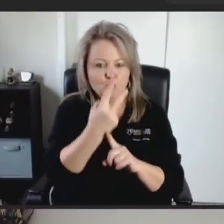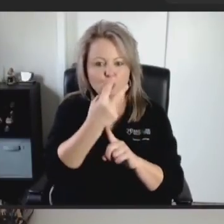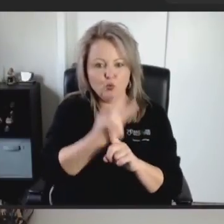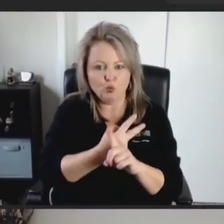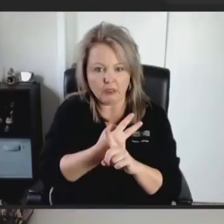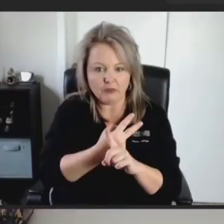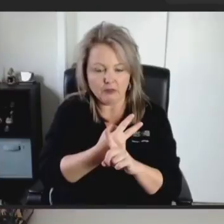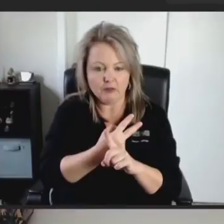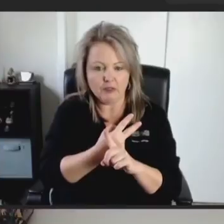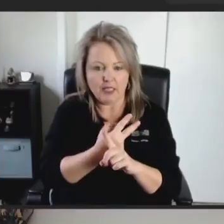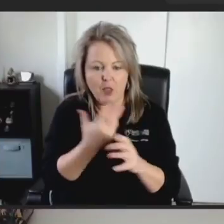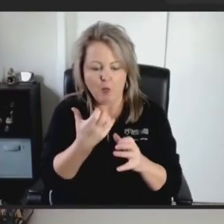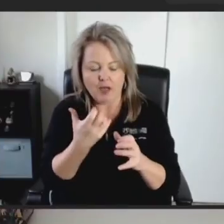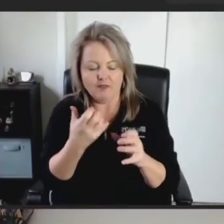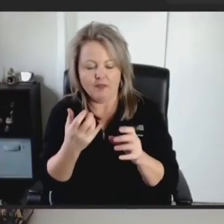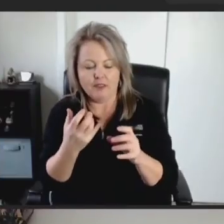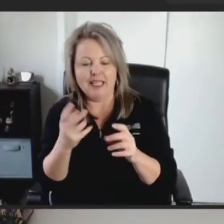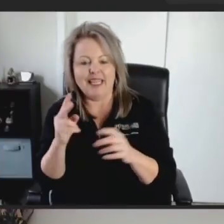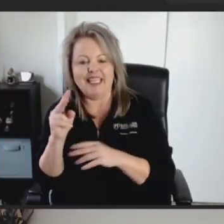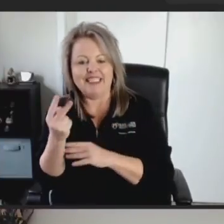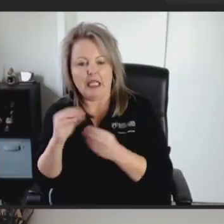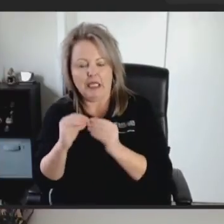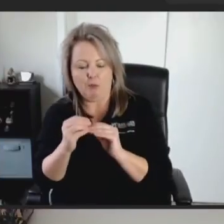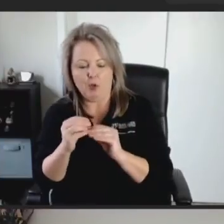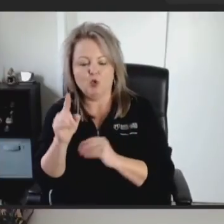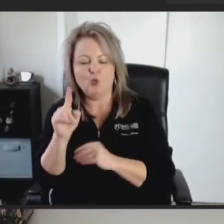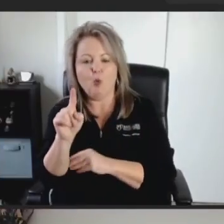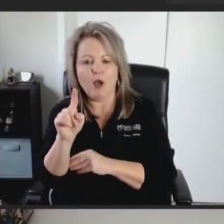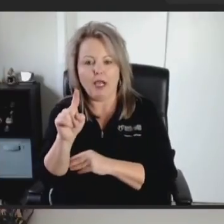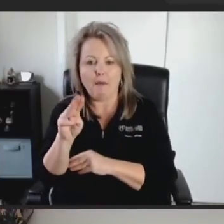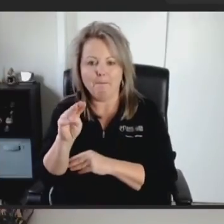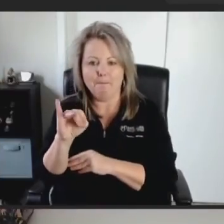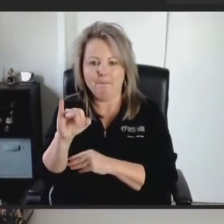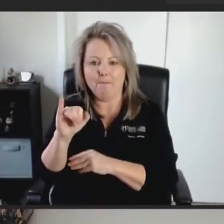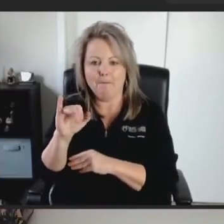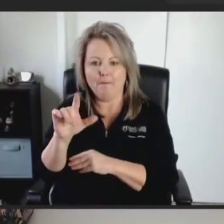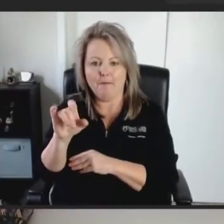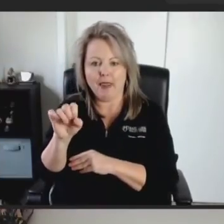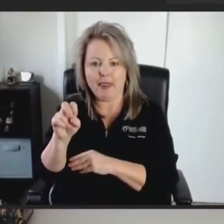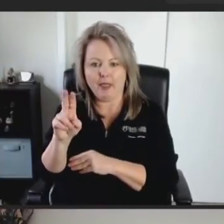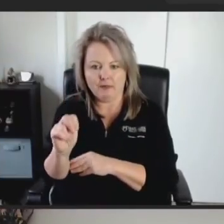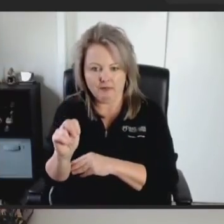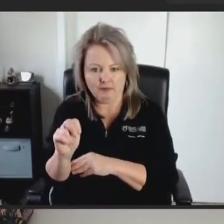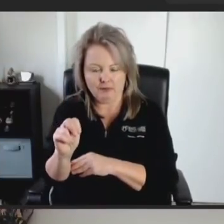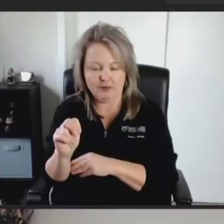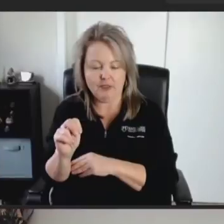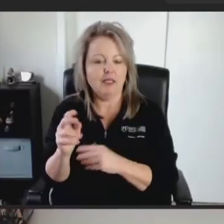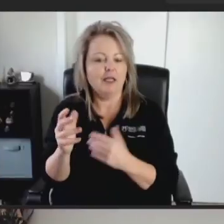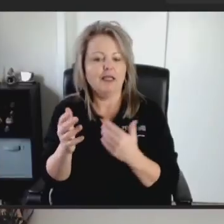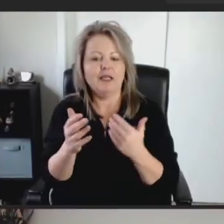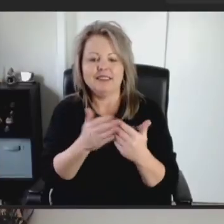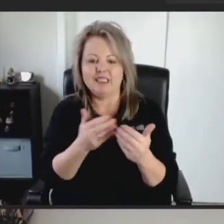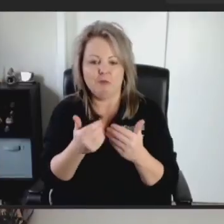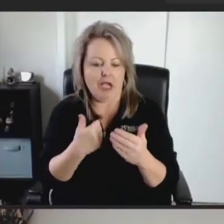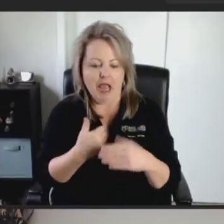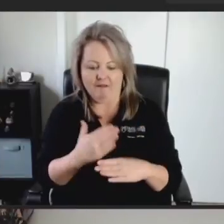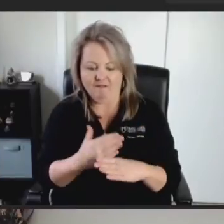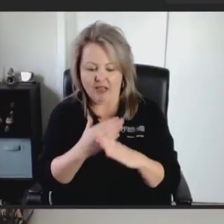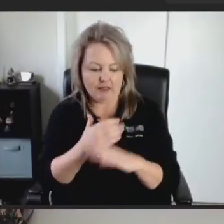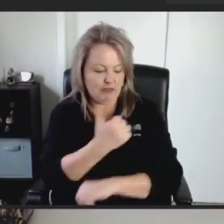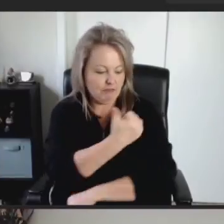those. The second magic number I'm going to give you is 1 million. And even when we've had some vaccines that ultimately